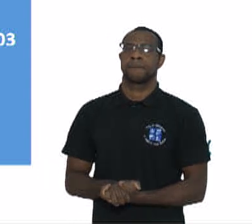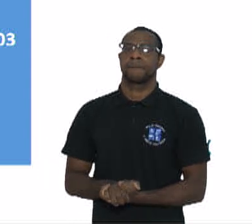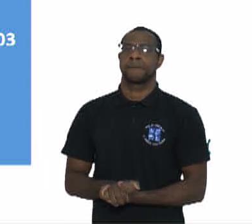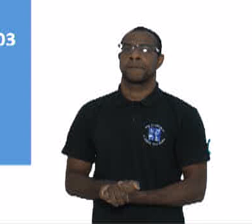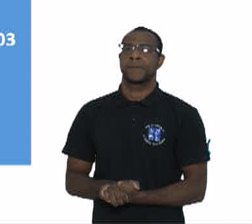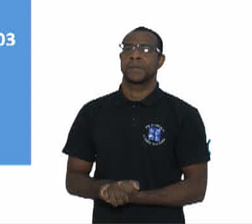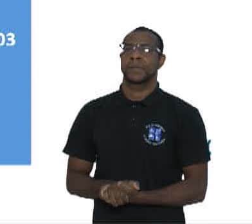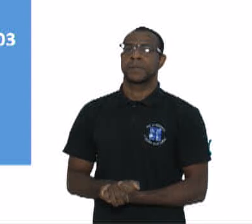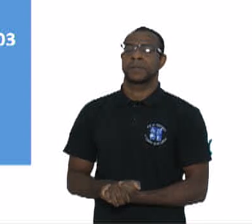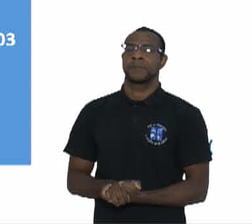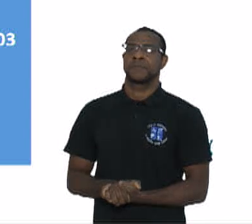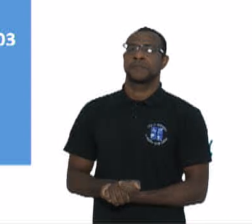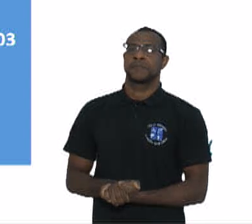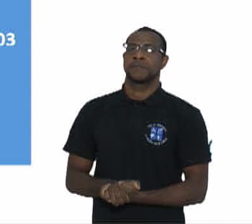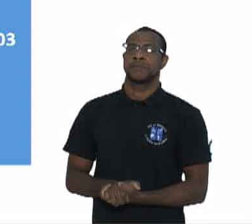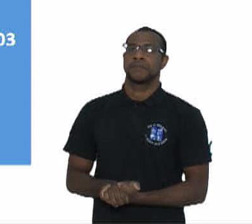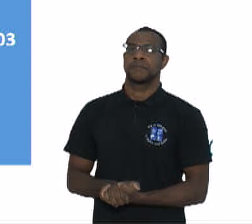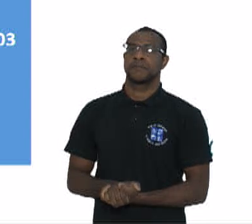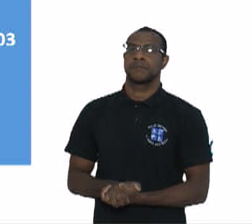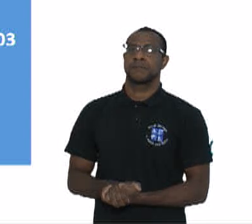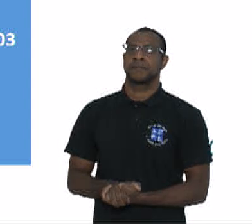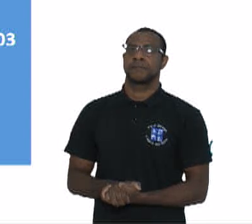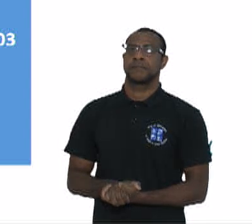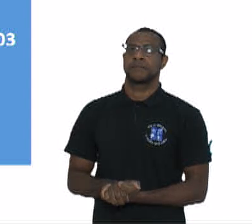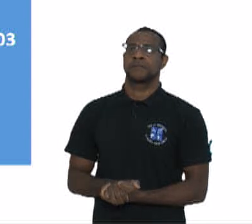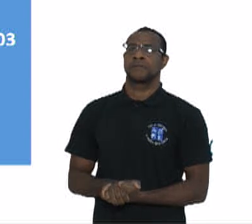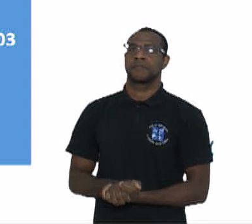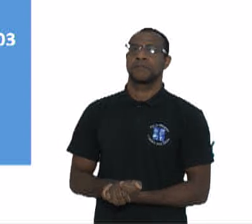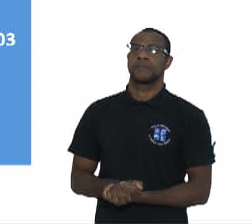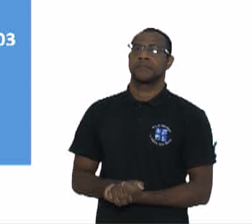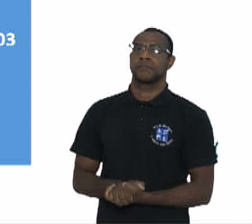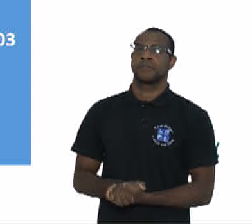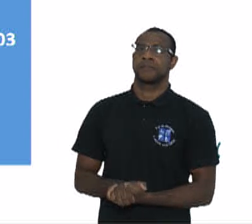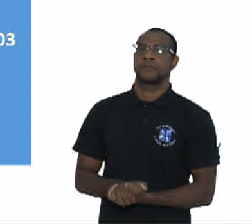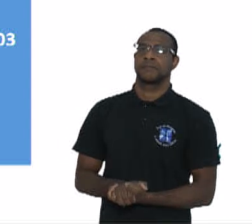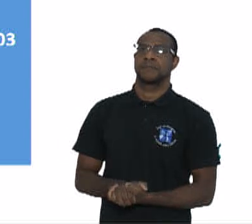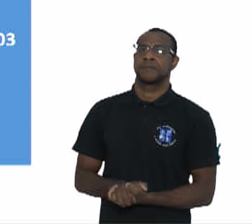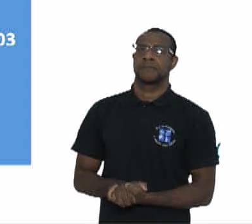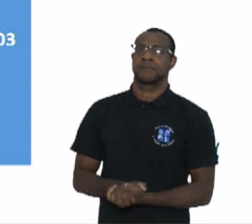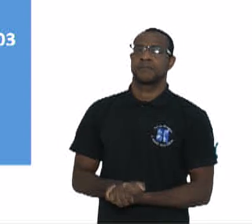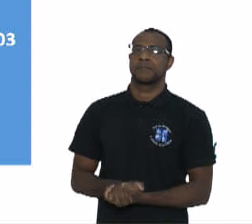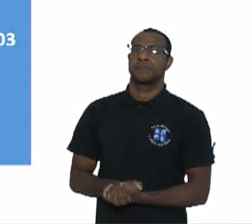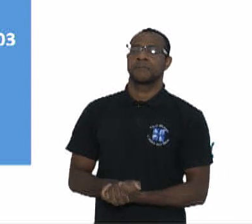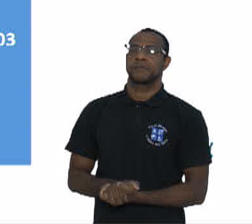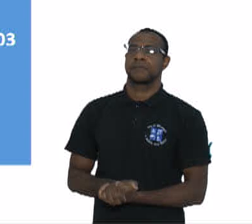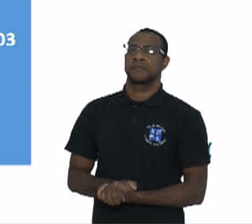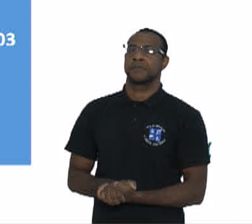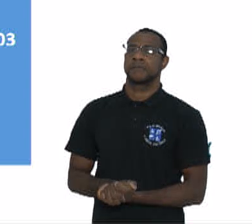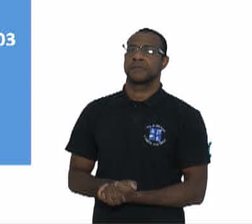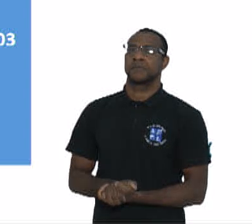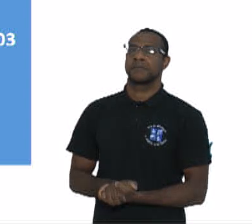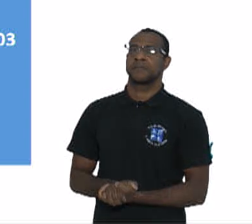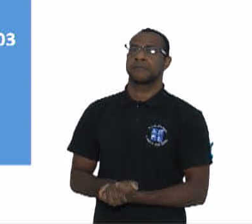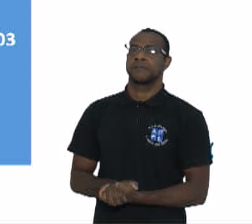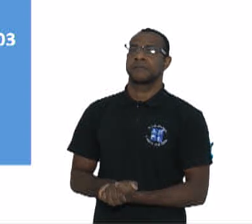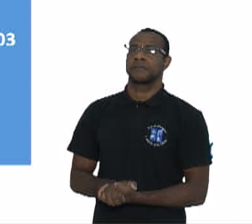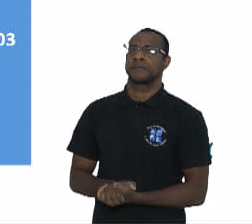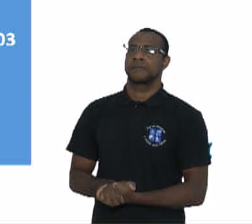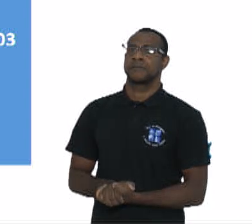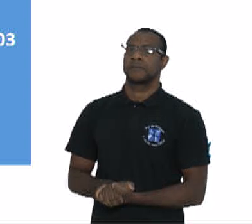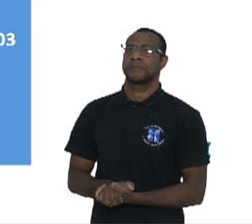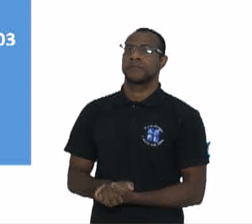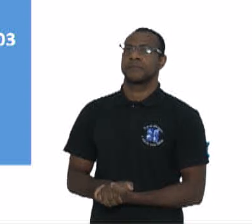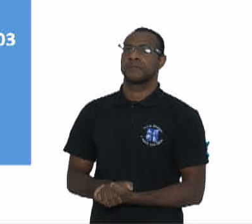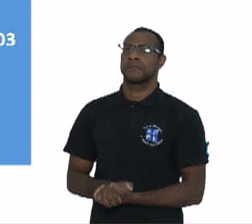noon. Next, I had lunch at a tavern on the beach. Also, I met some boys from Romania